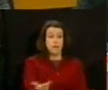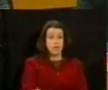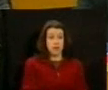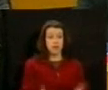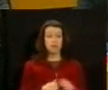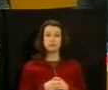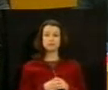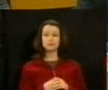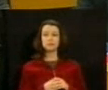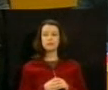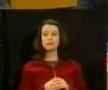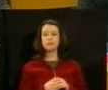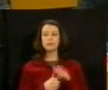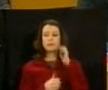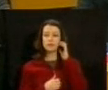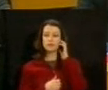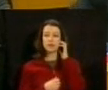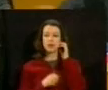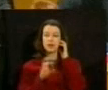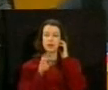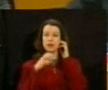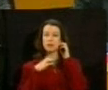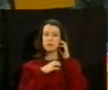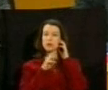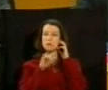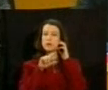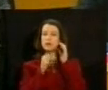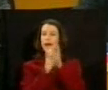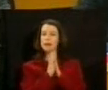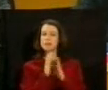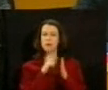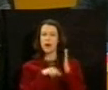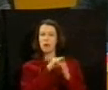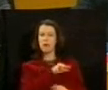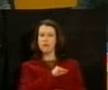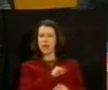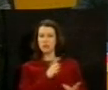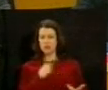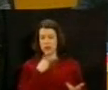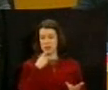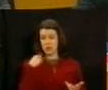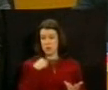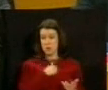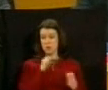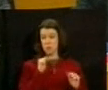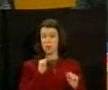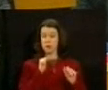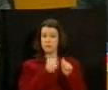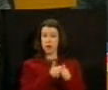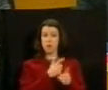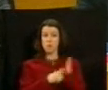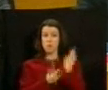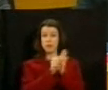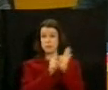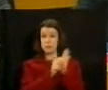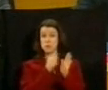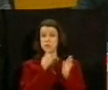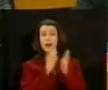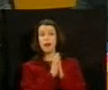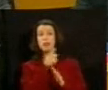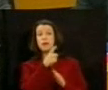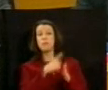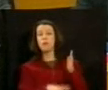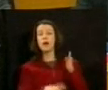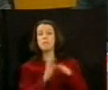Now, Commissioner Mills asked me about the qualifications, and I said, well, we could go along with what the Sentinel says. I said, ask them what movie